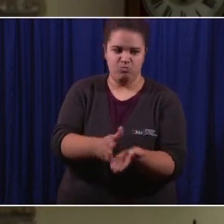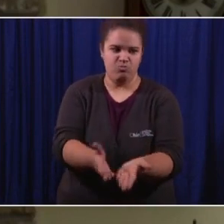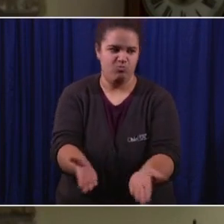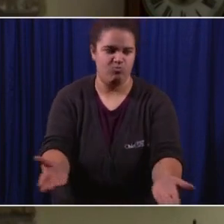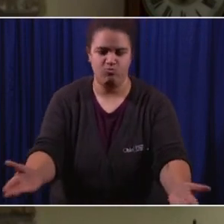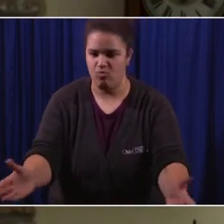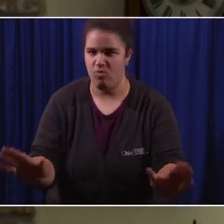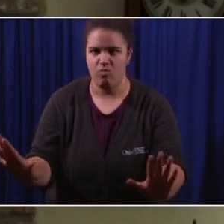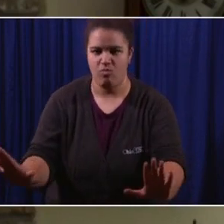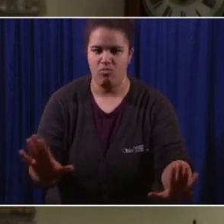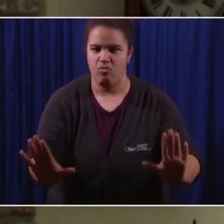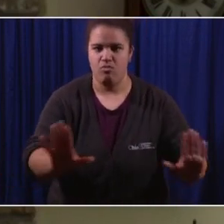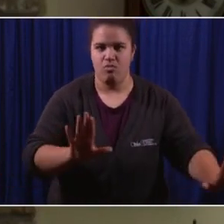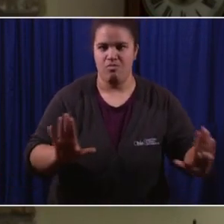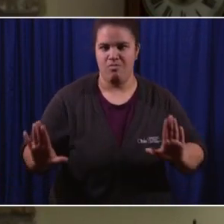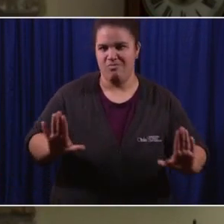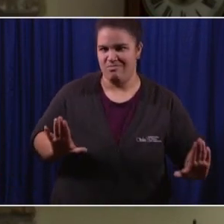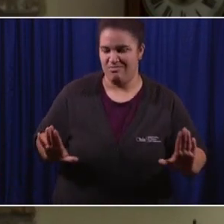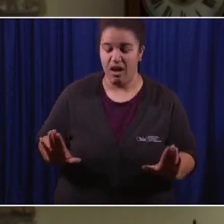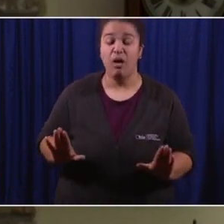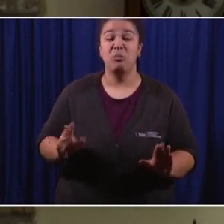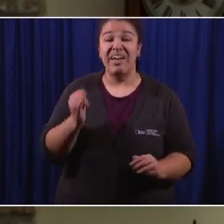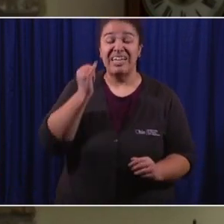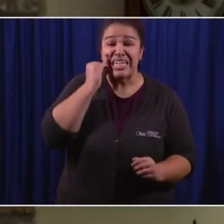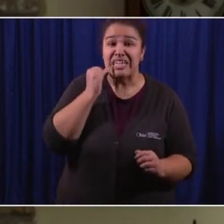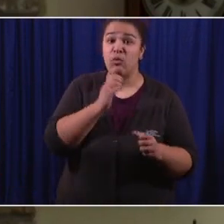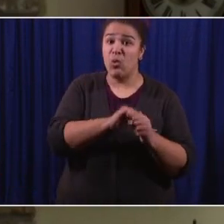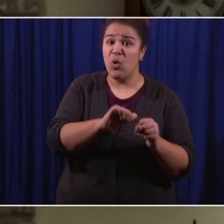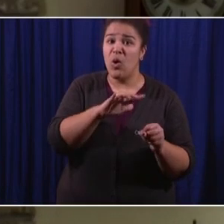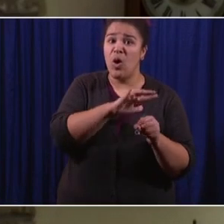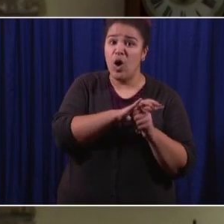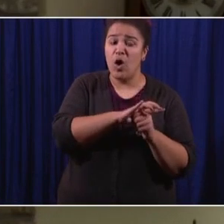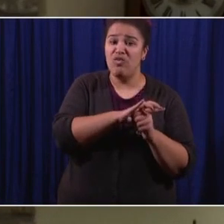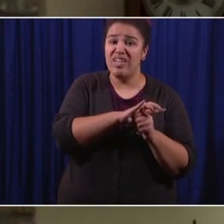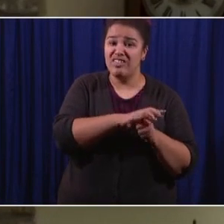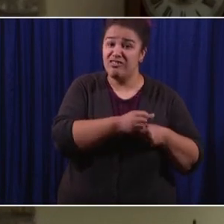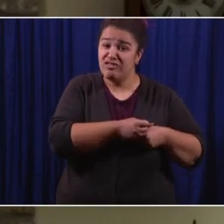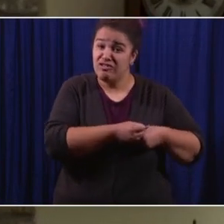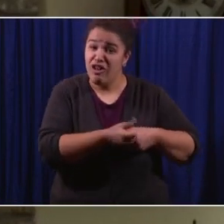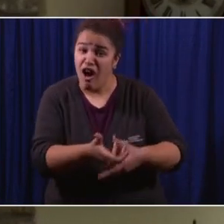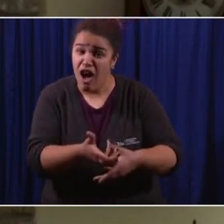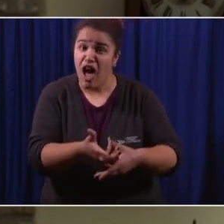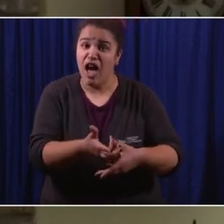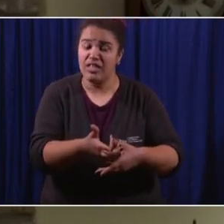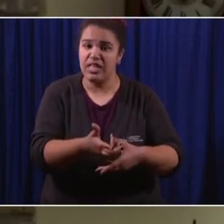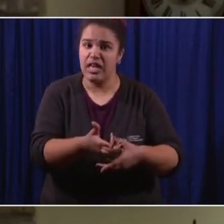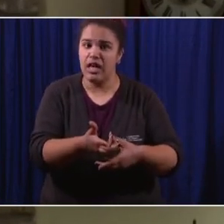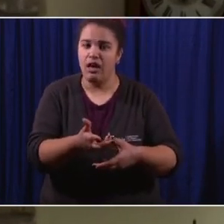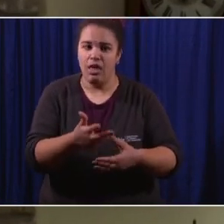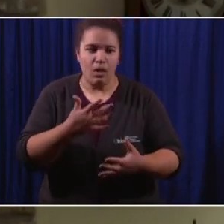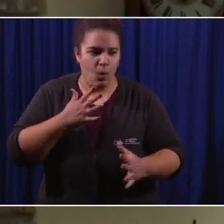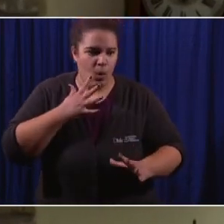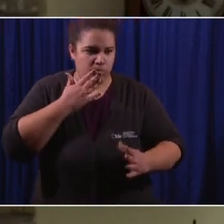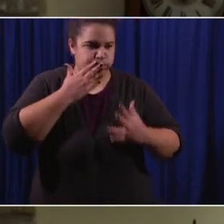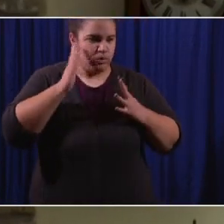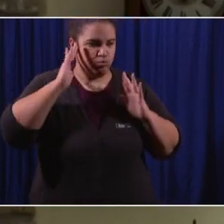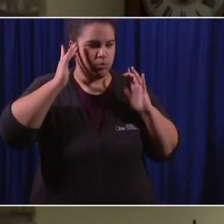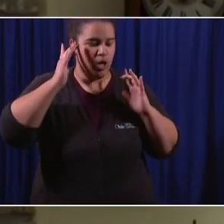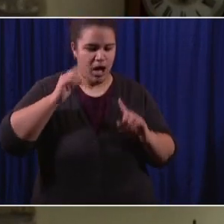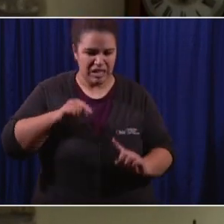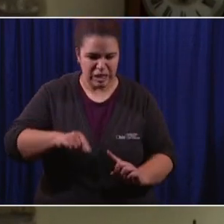the COVID that's causing that kind of problem, then then we're certainly willing to take a look at that because we don't